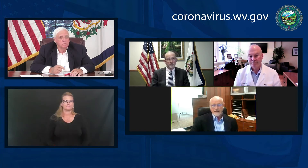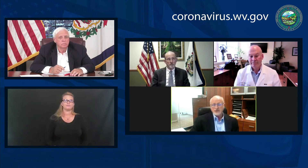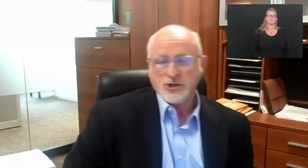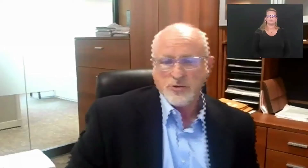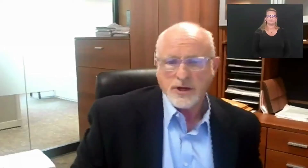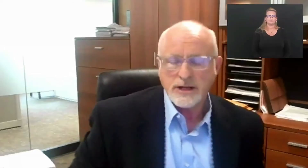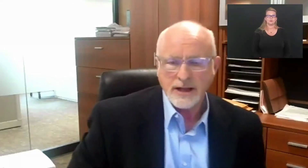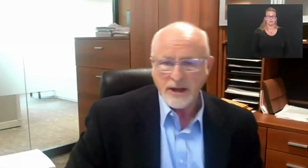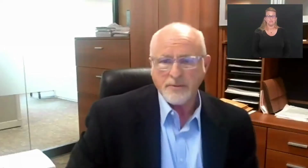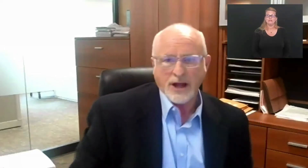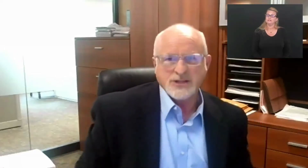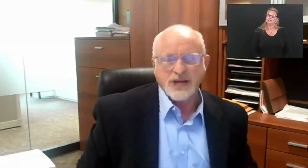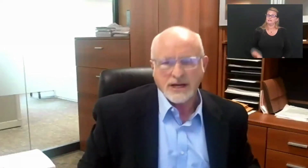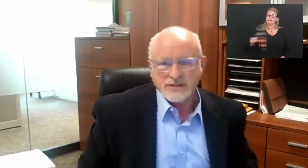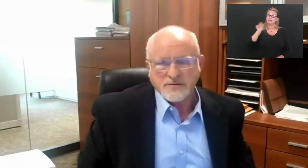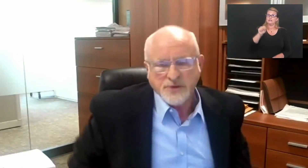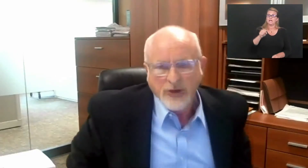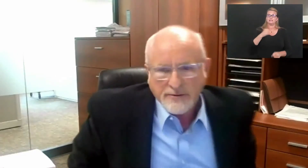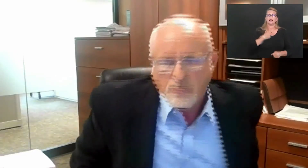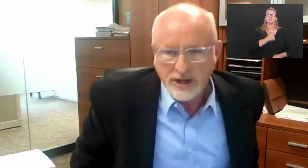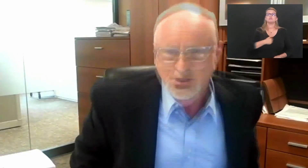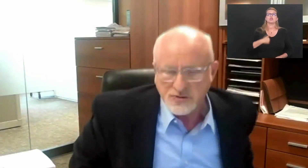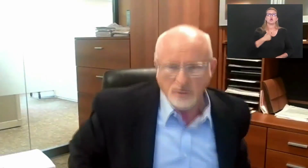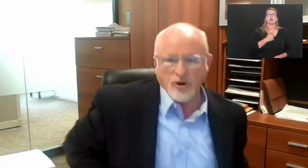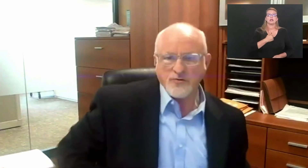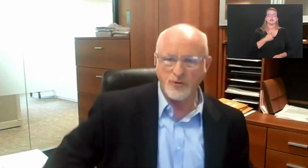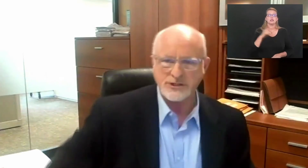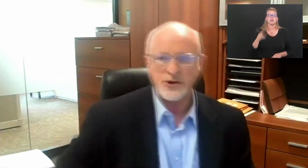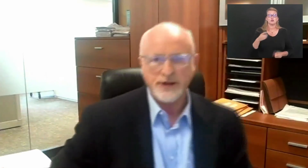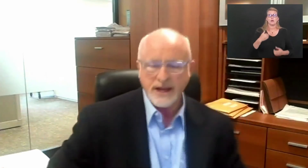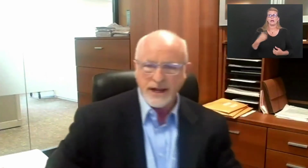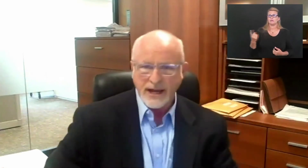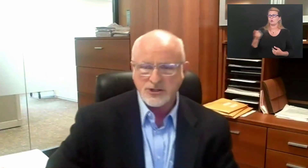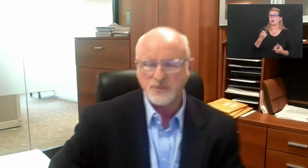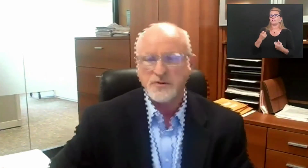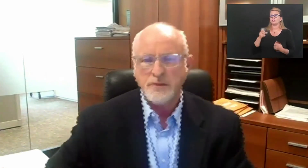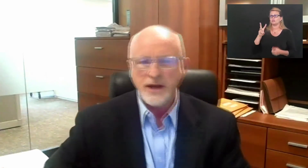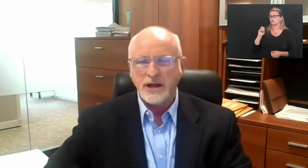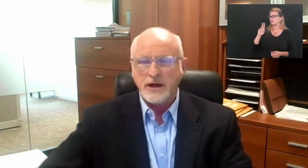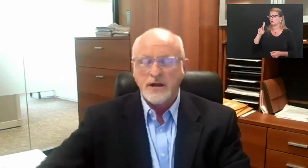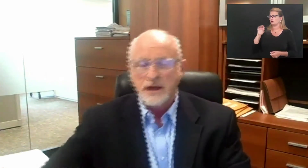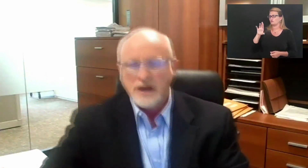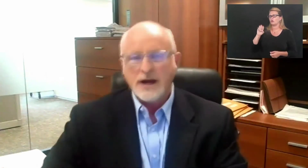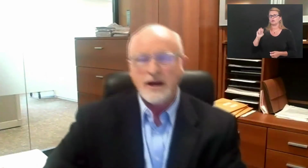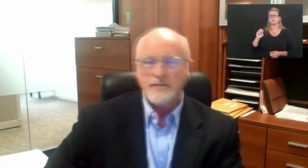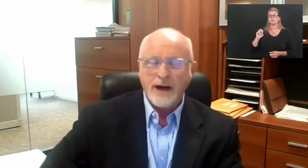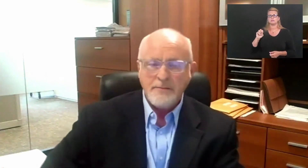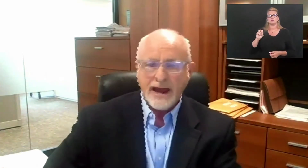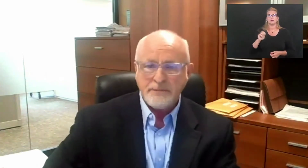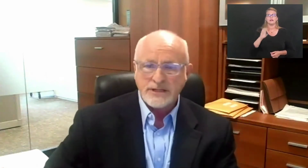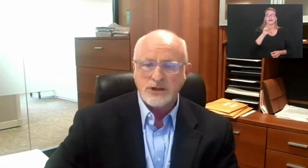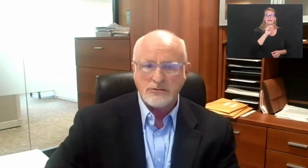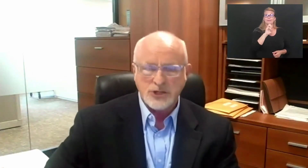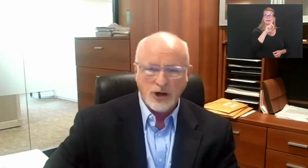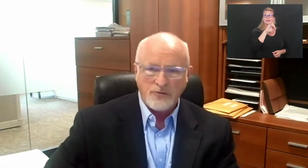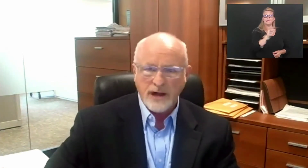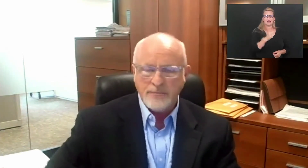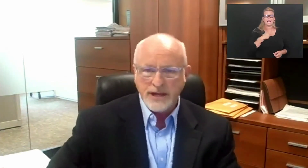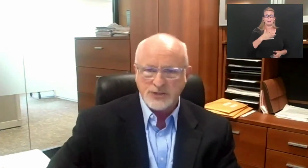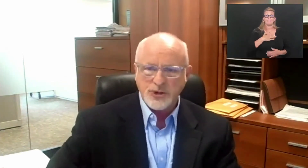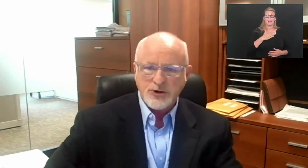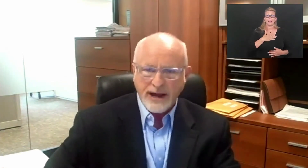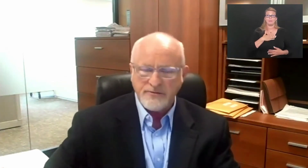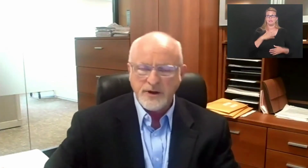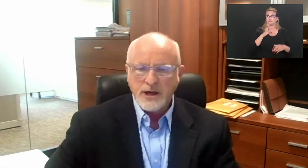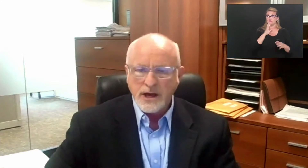Yeah, absolutely. And let me apologize if you have questions for Workforce that aren't getting answered from the media. I'm happy to talk to you offline,